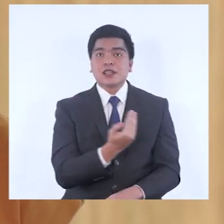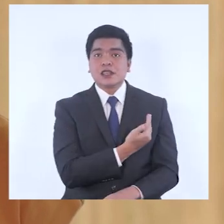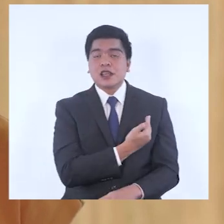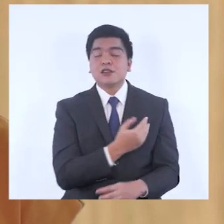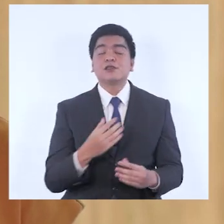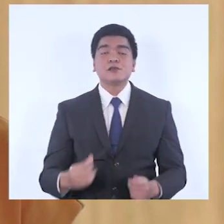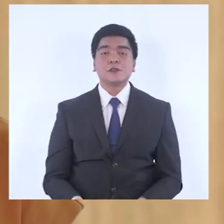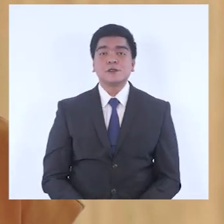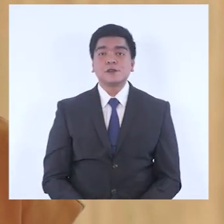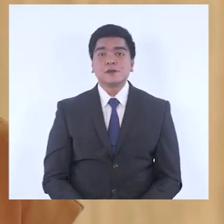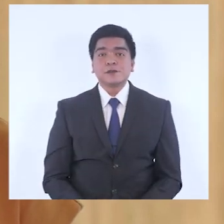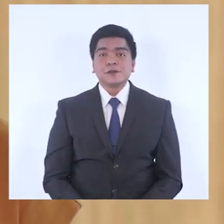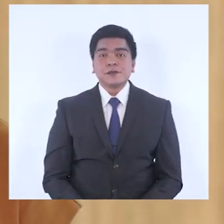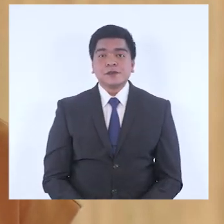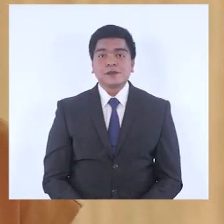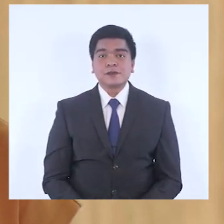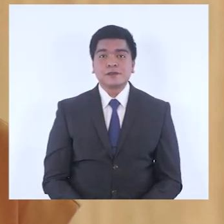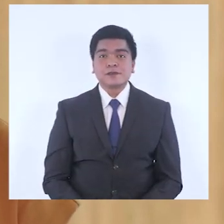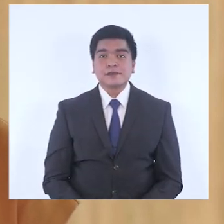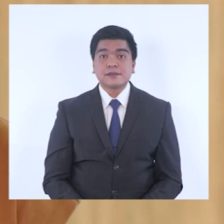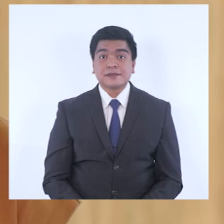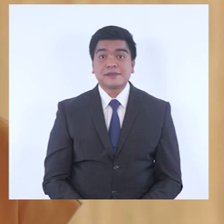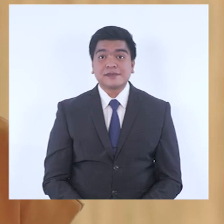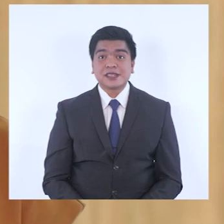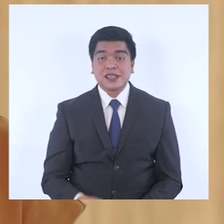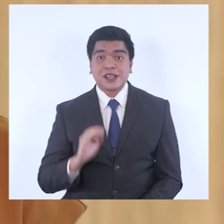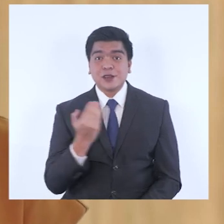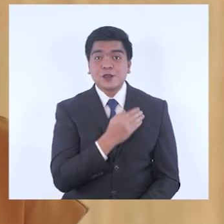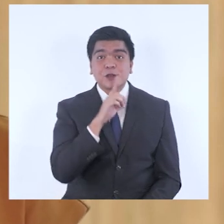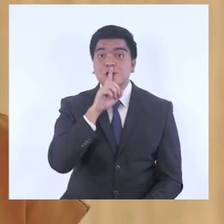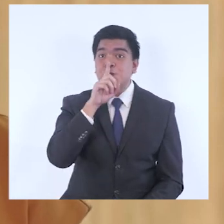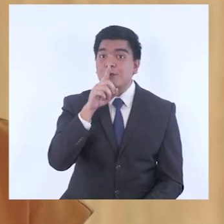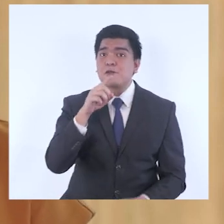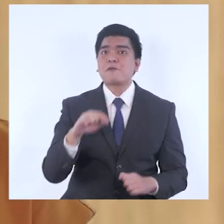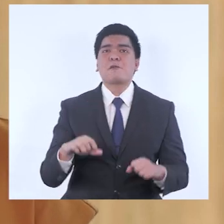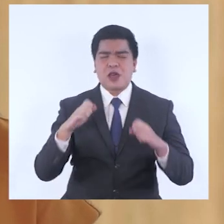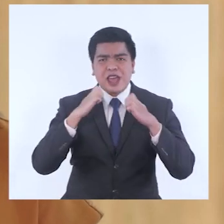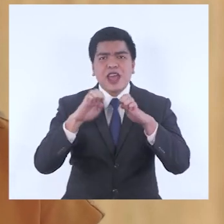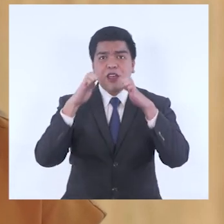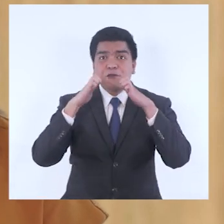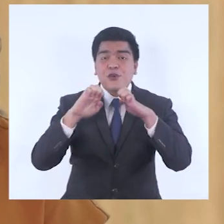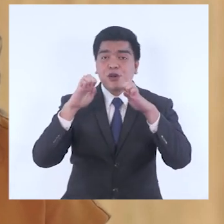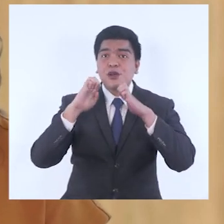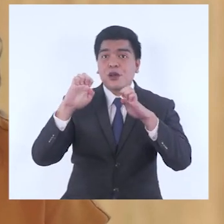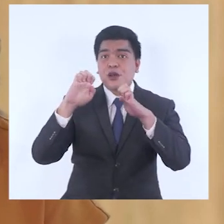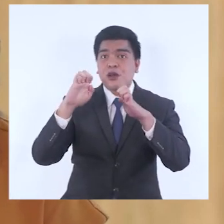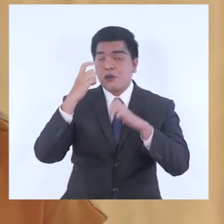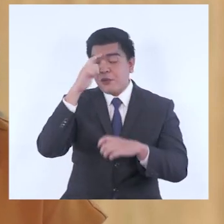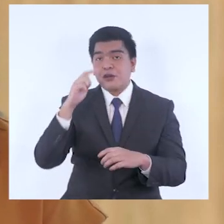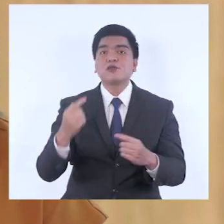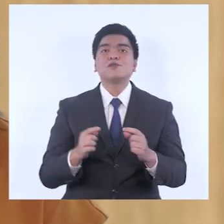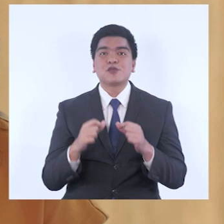we could surely work more to reach more heights of success in the endeavors of our newly born